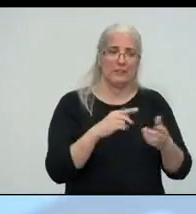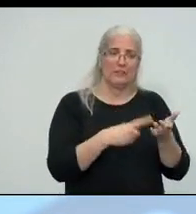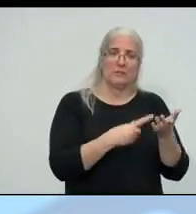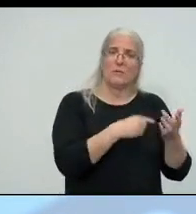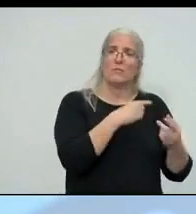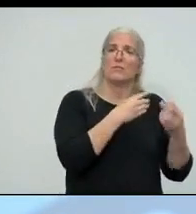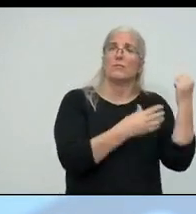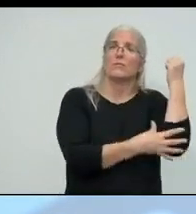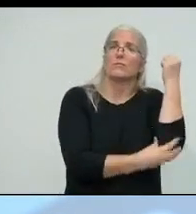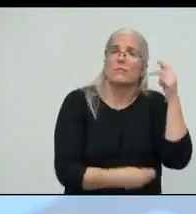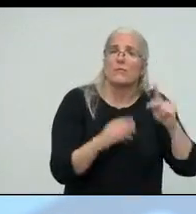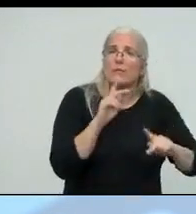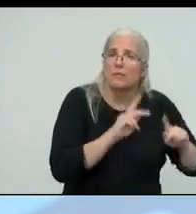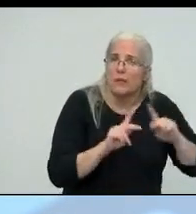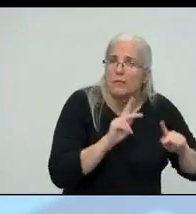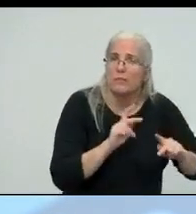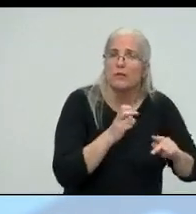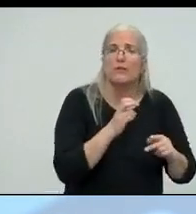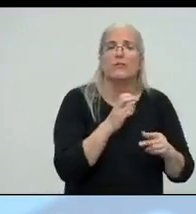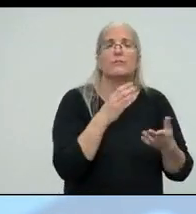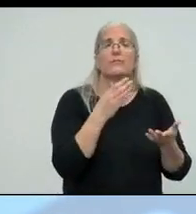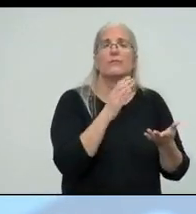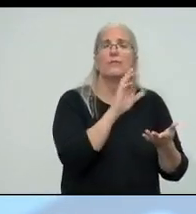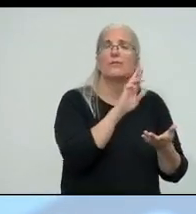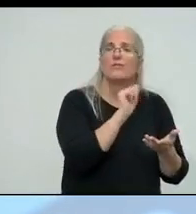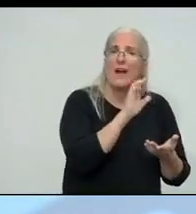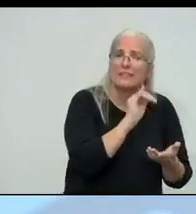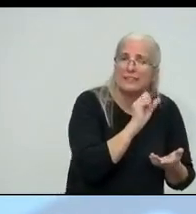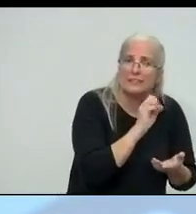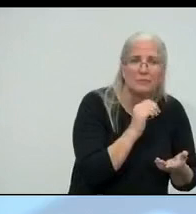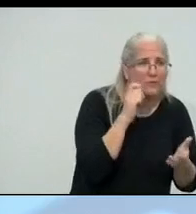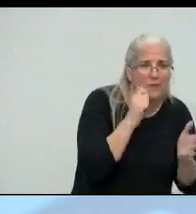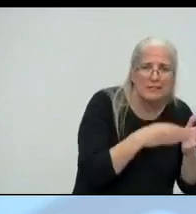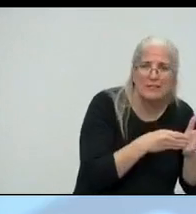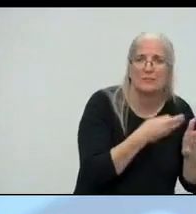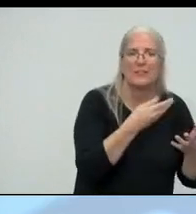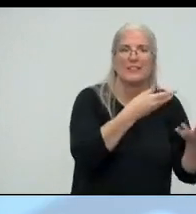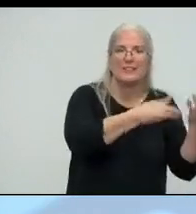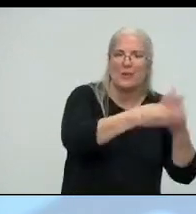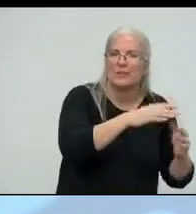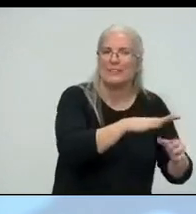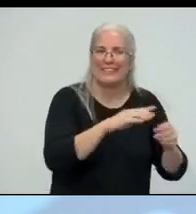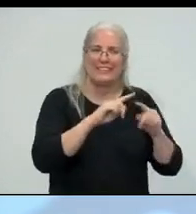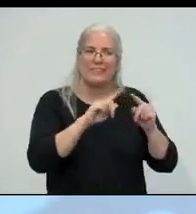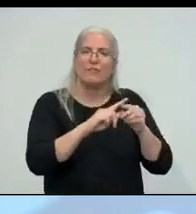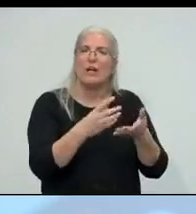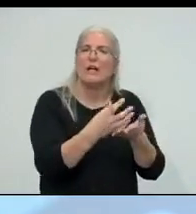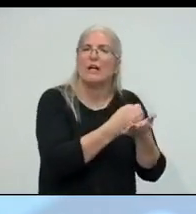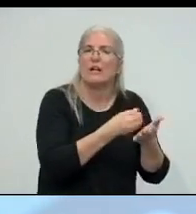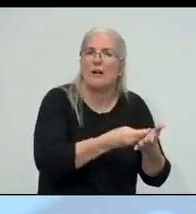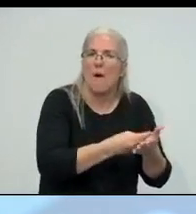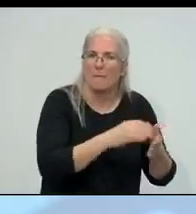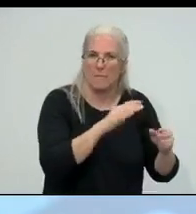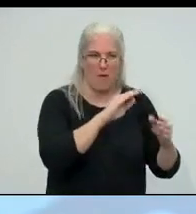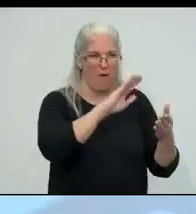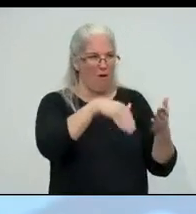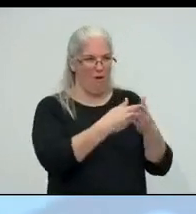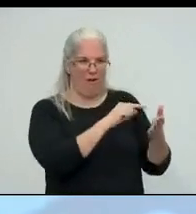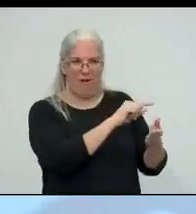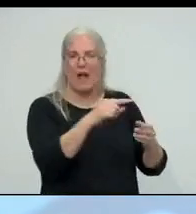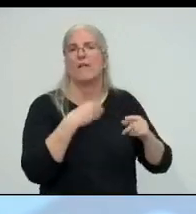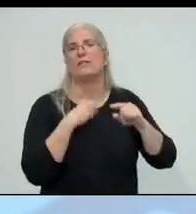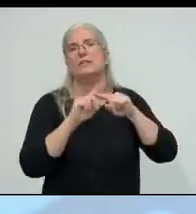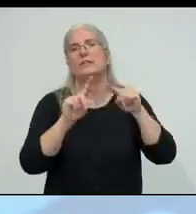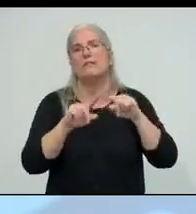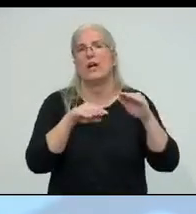racism, educational access are very different throughout our community, language access as well. Mm-hmm. And we want to ensure